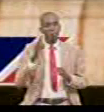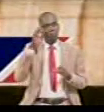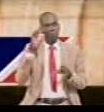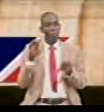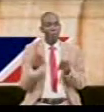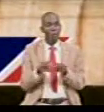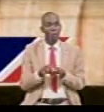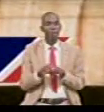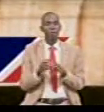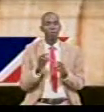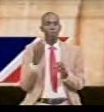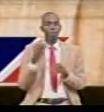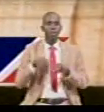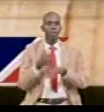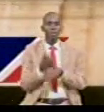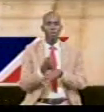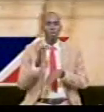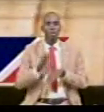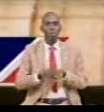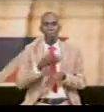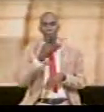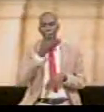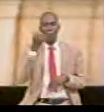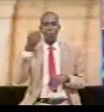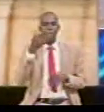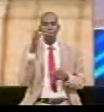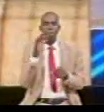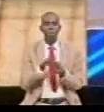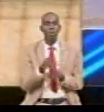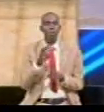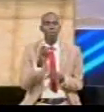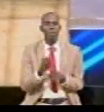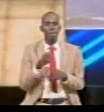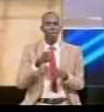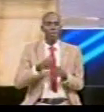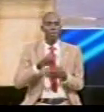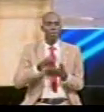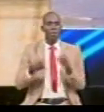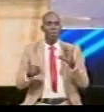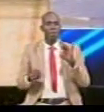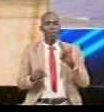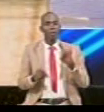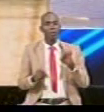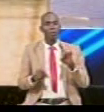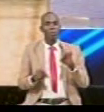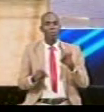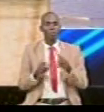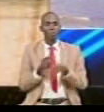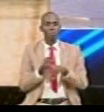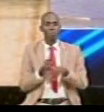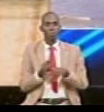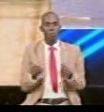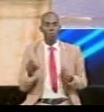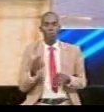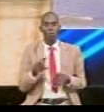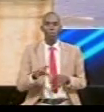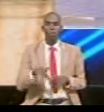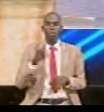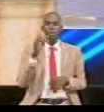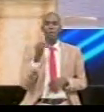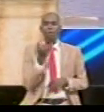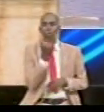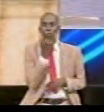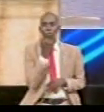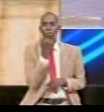better promises. Look at verse 8. In verse 8, for finding fault with them,